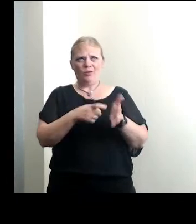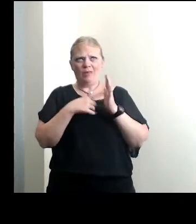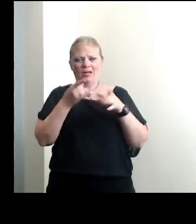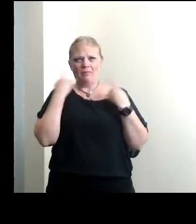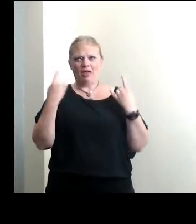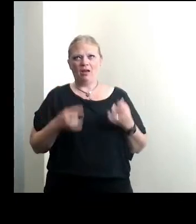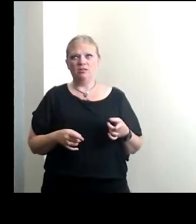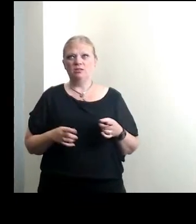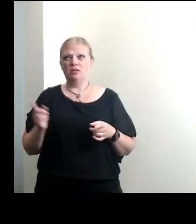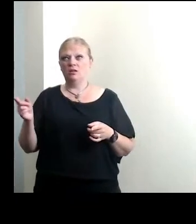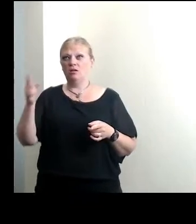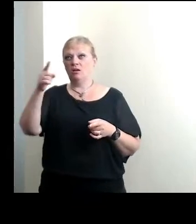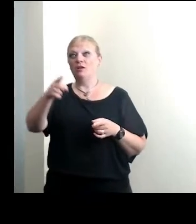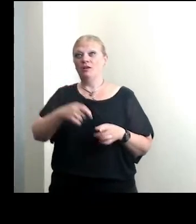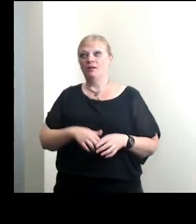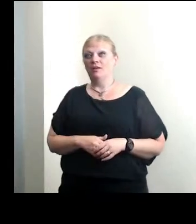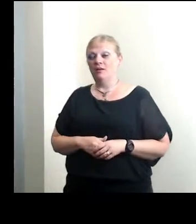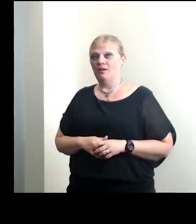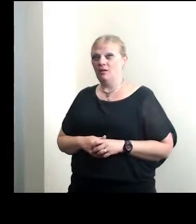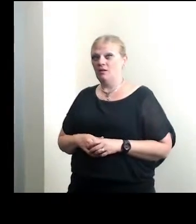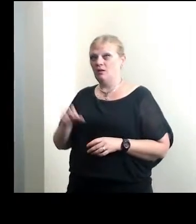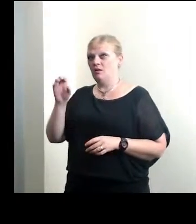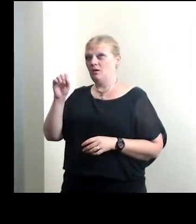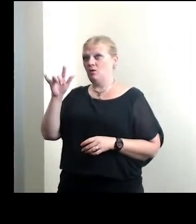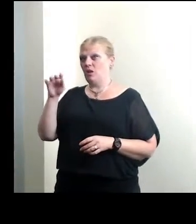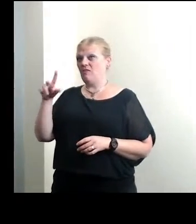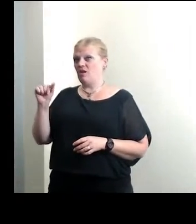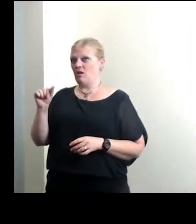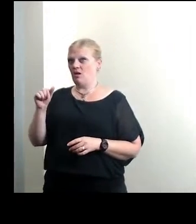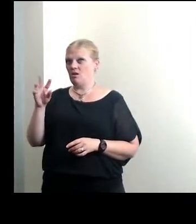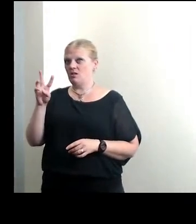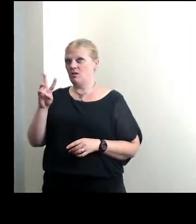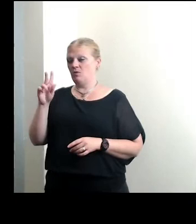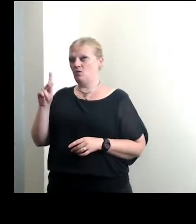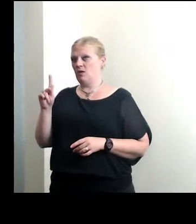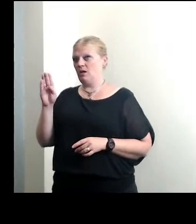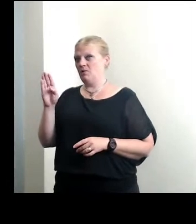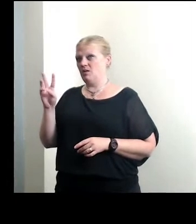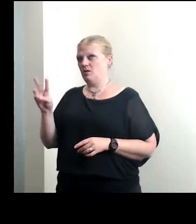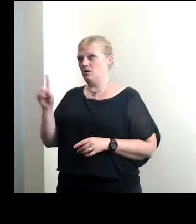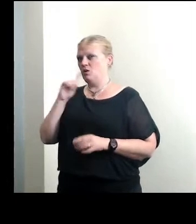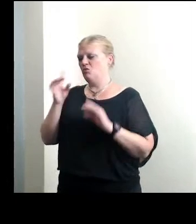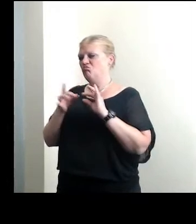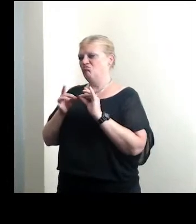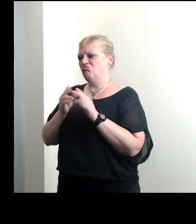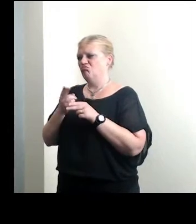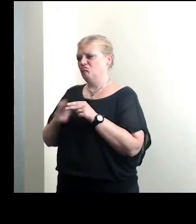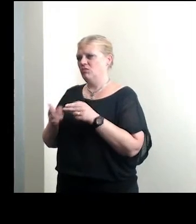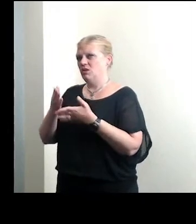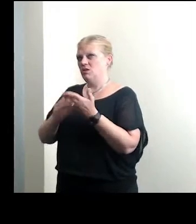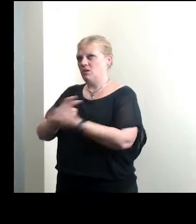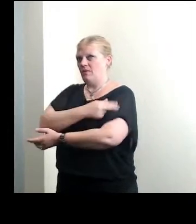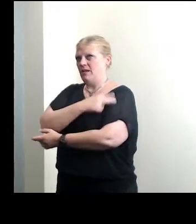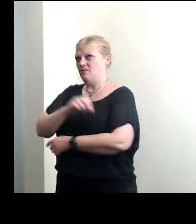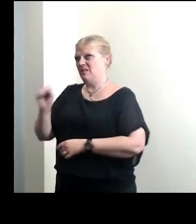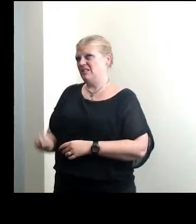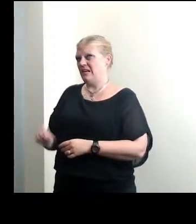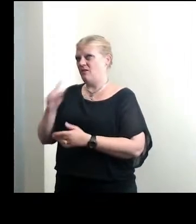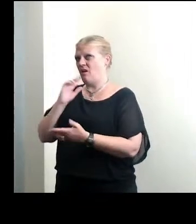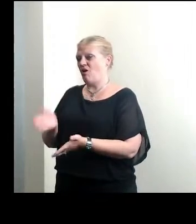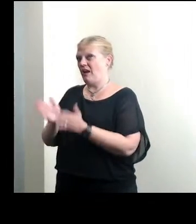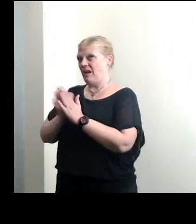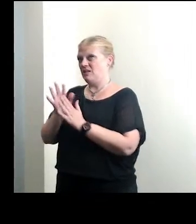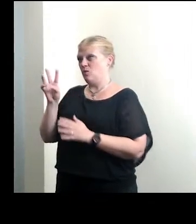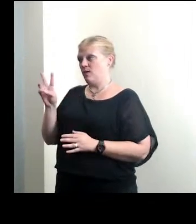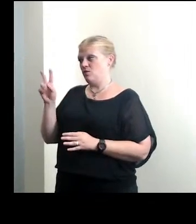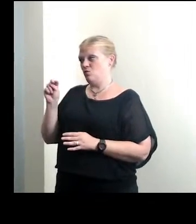wearing. Yes. Olivia from WQEW. You mentioned briefly that some hospitals in the South are asking Western